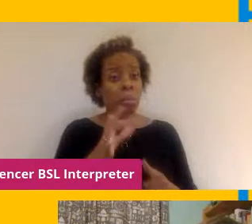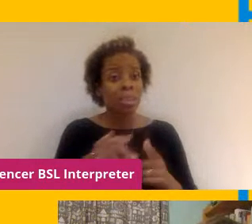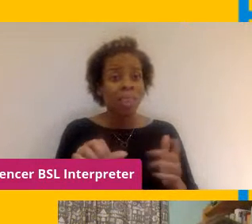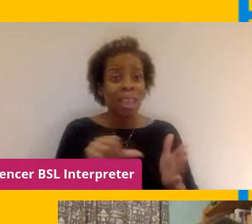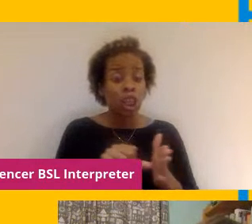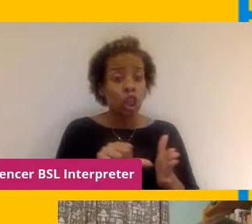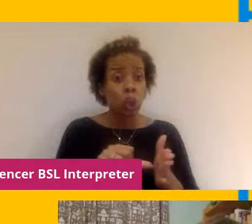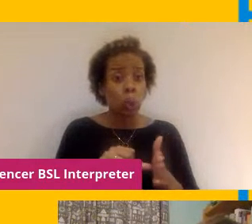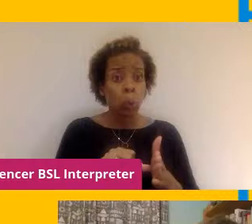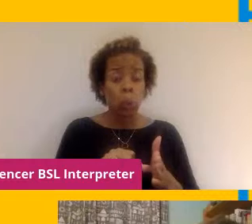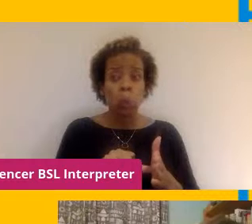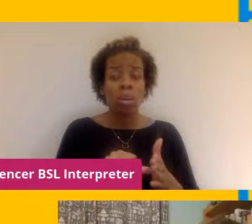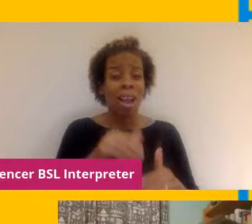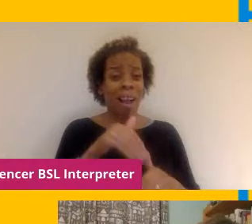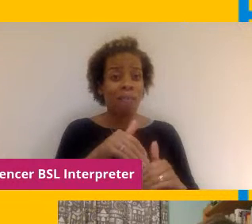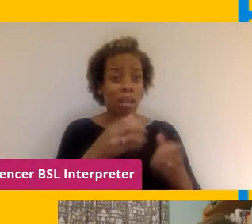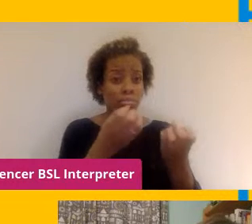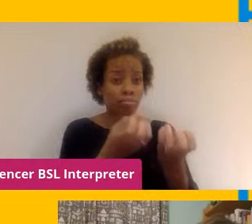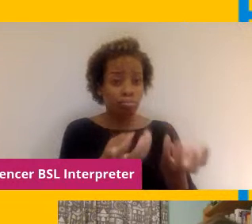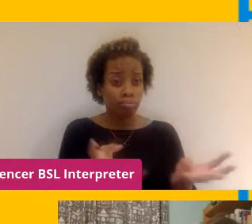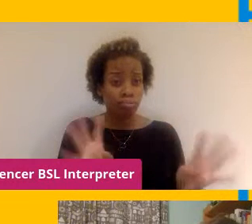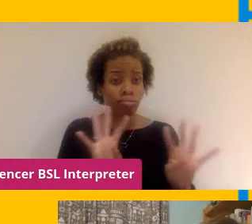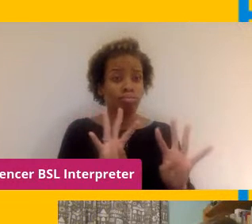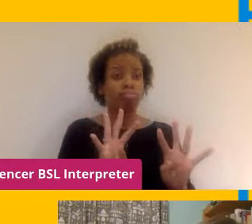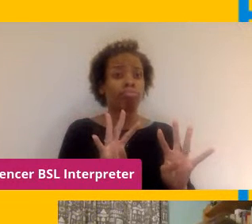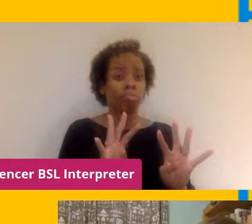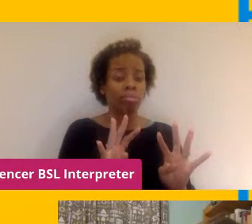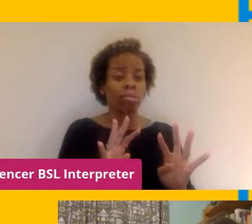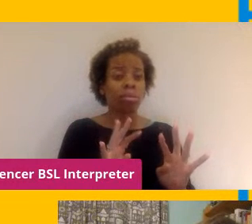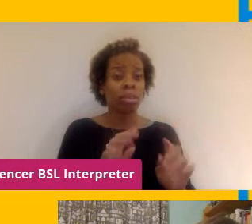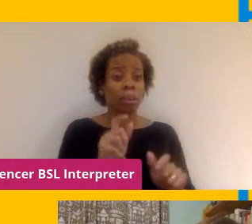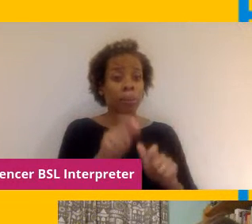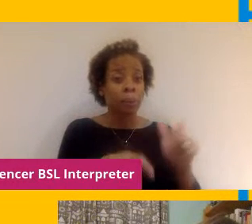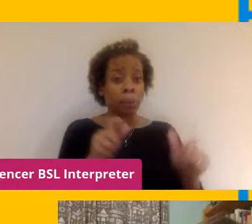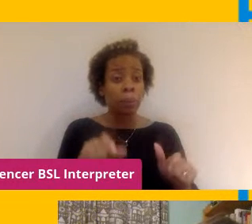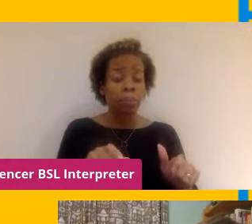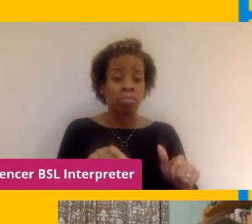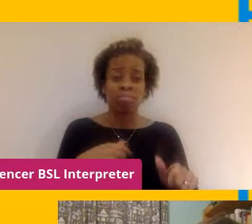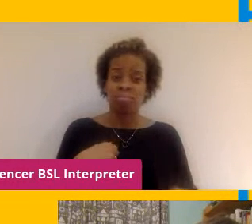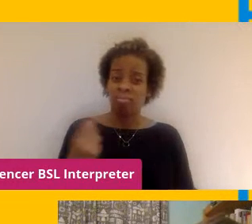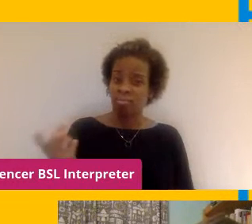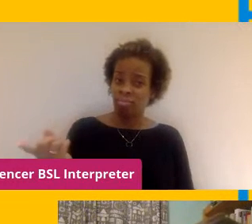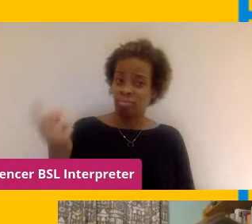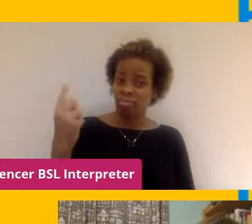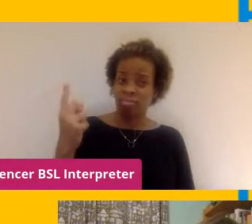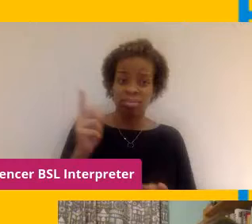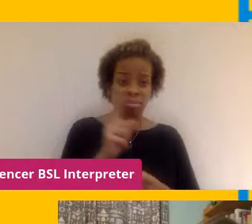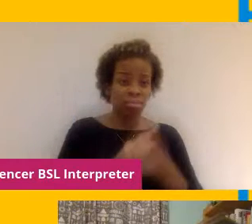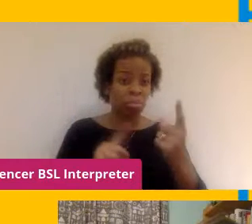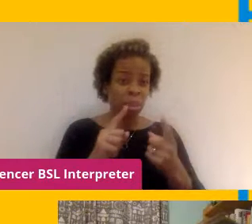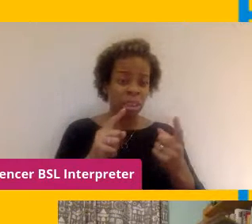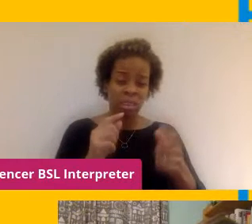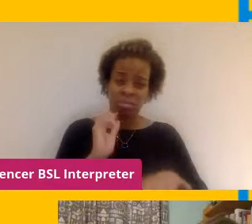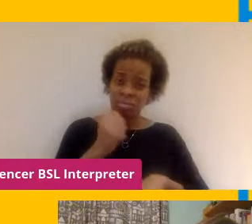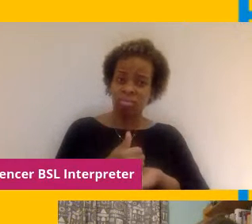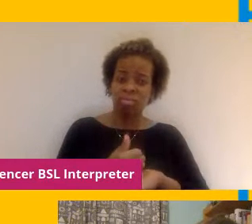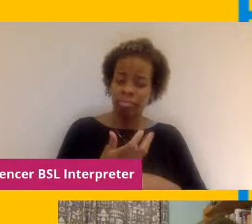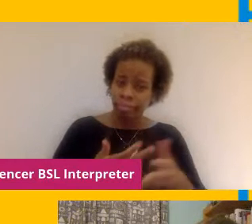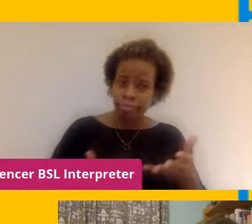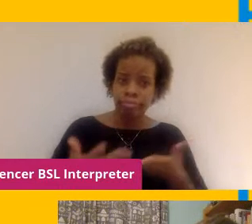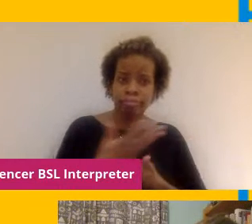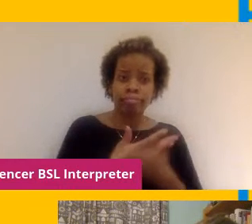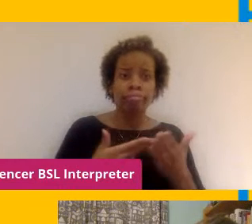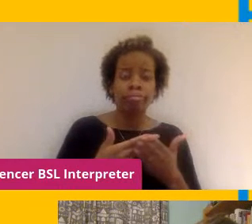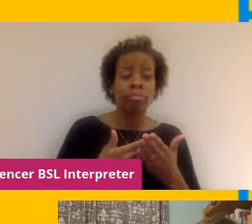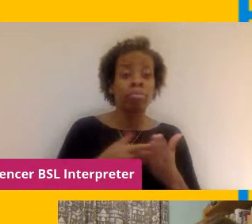affecting a large group of workers, like all the IT staff, then I would be trying to get a meeting of them together as quickly as possible and seeking to